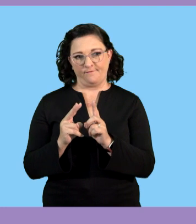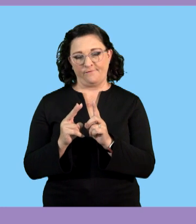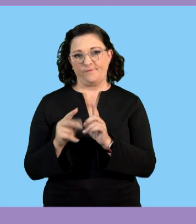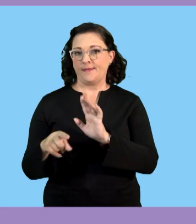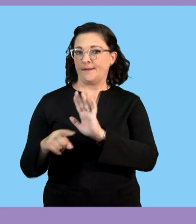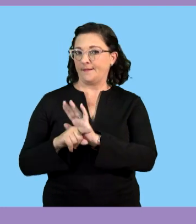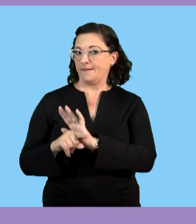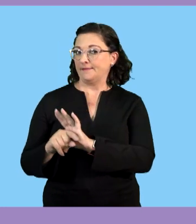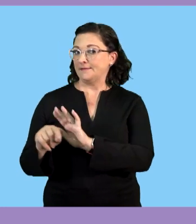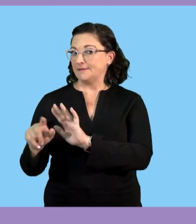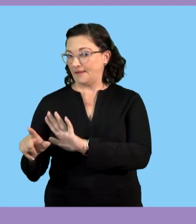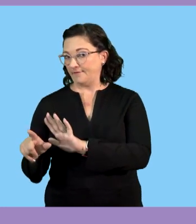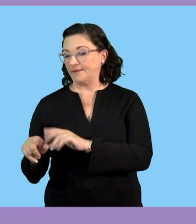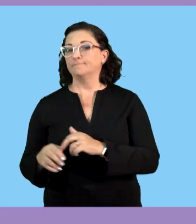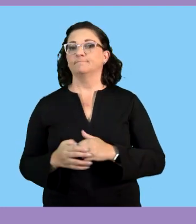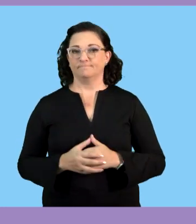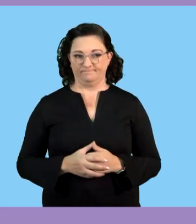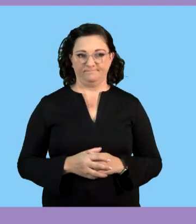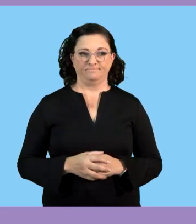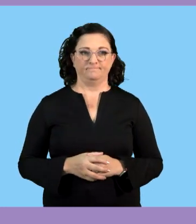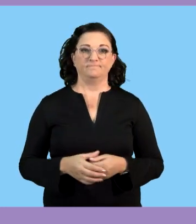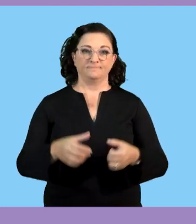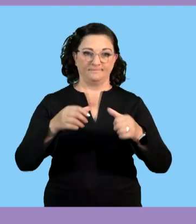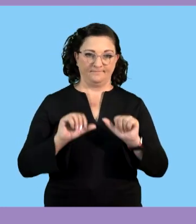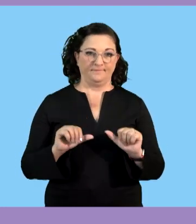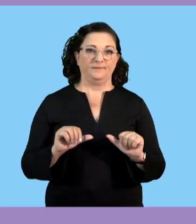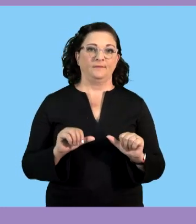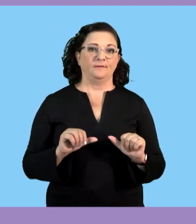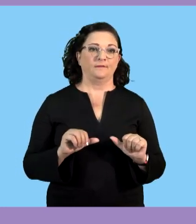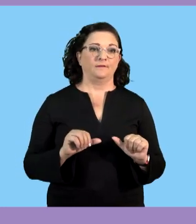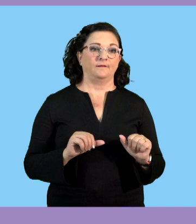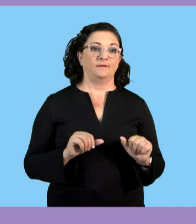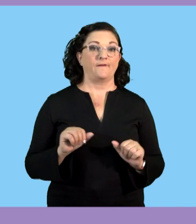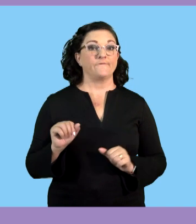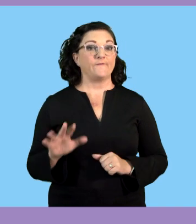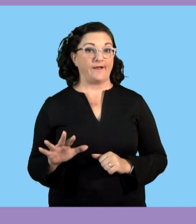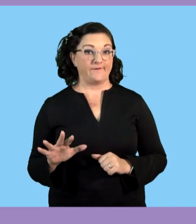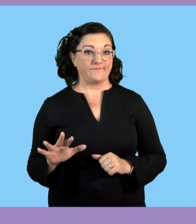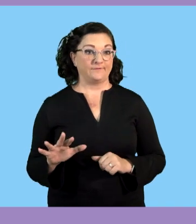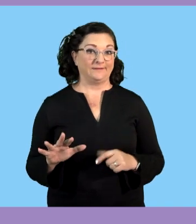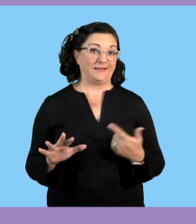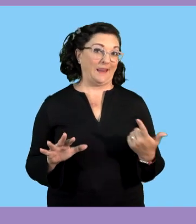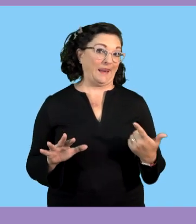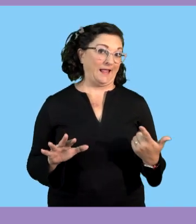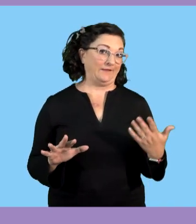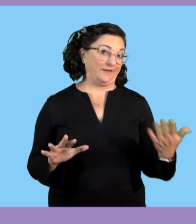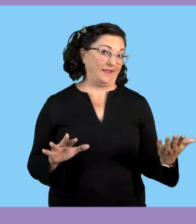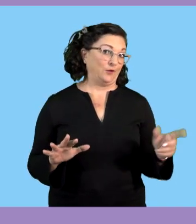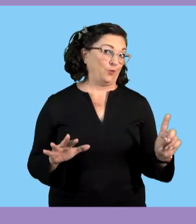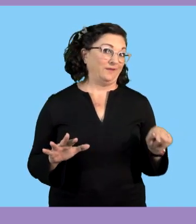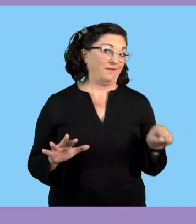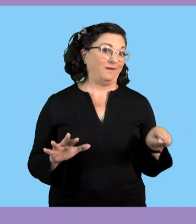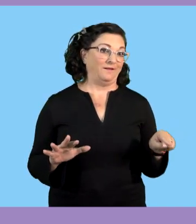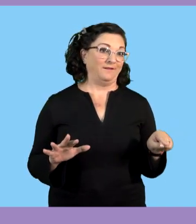So on this side as well, if I say 12 minus 7, that is going to leave me with 5 on the right-hand side, and on the left-hand